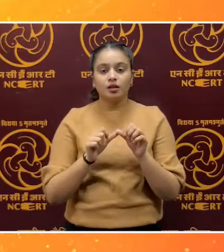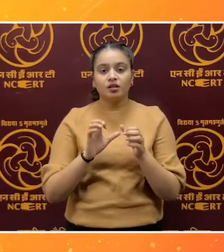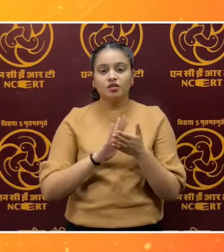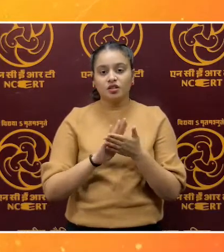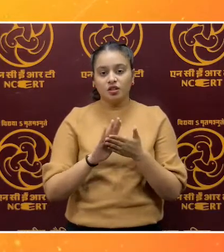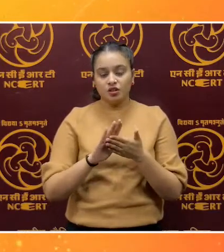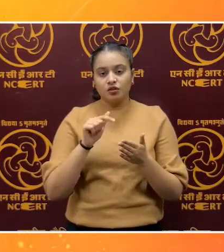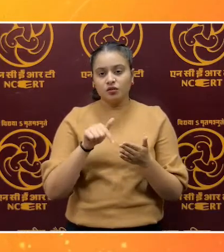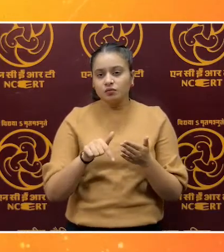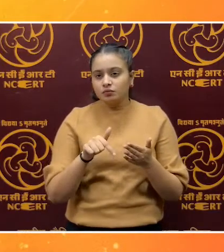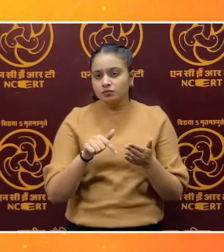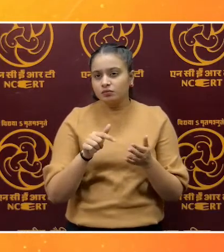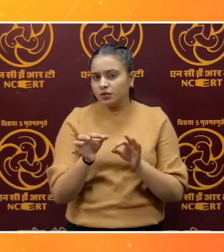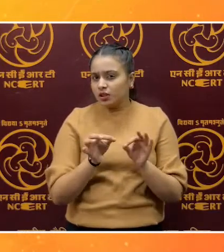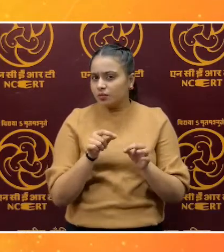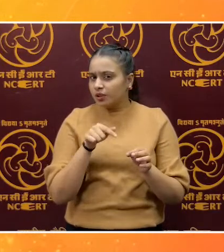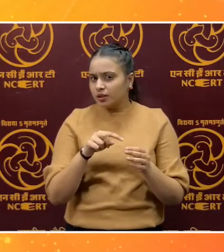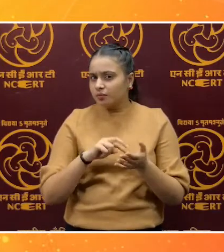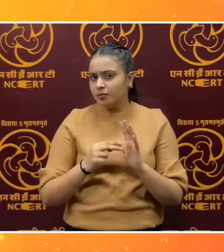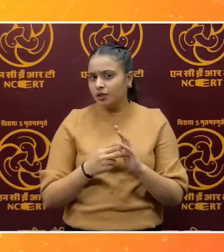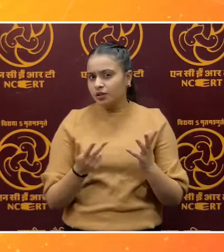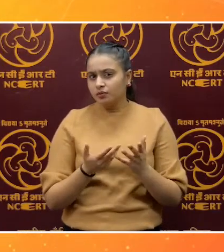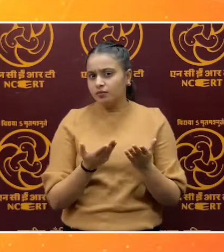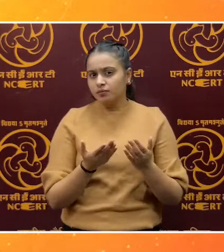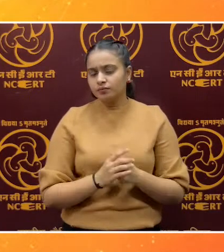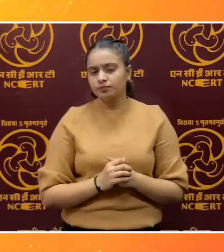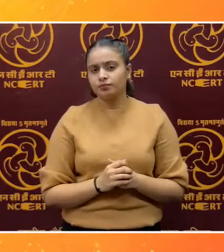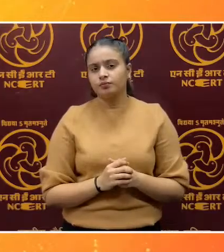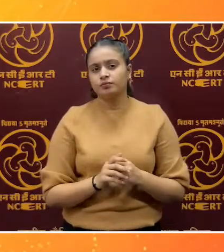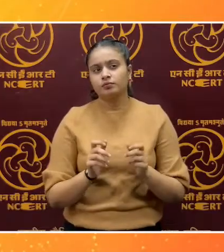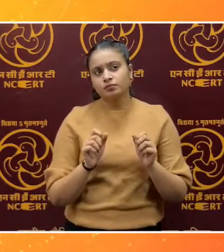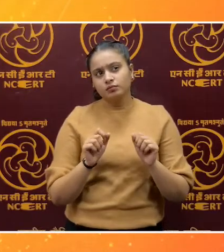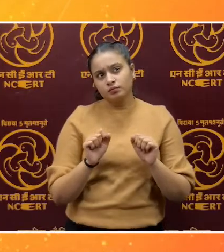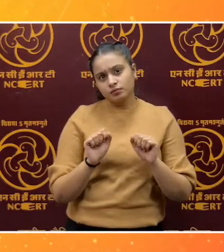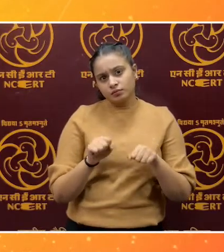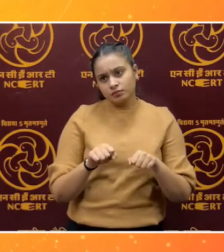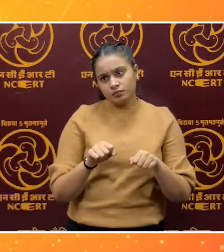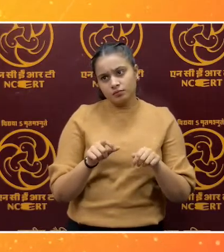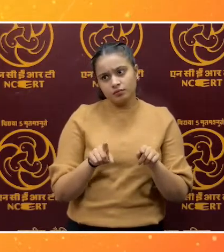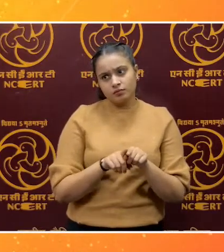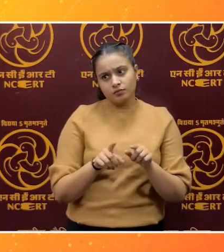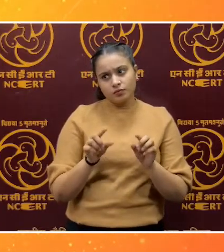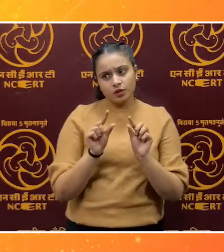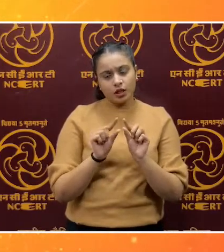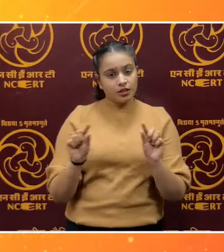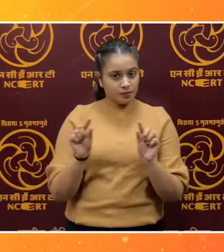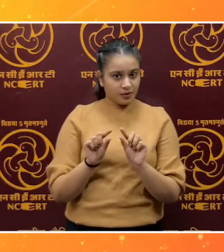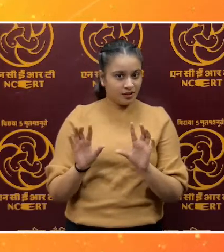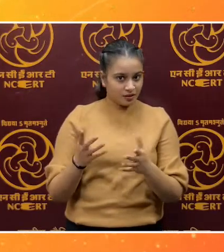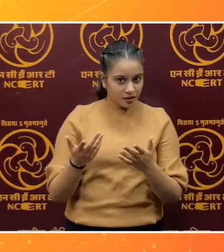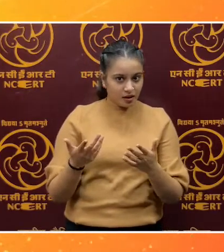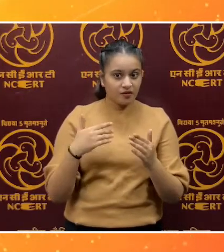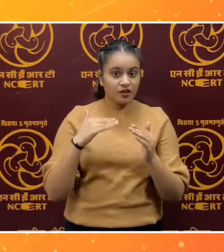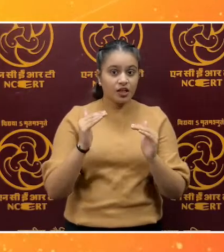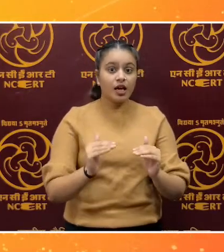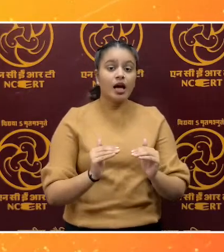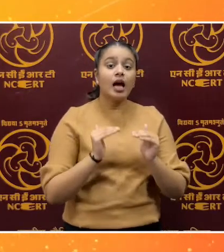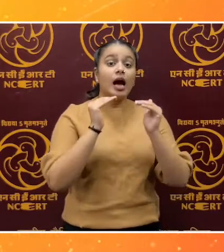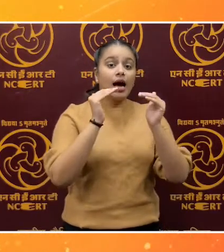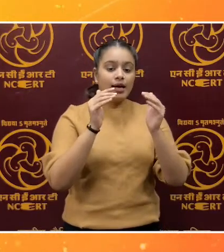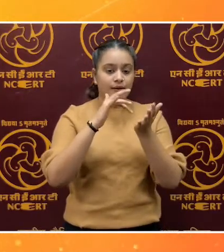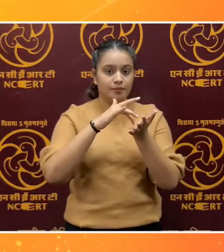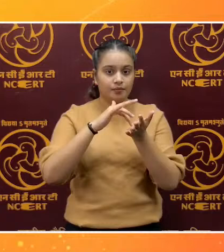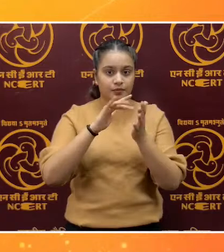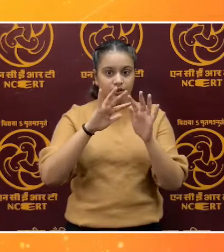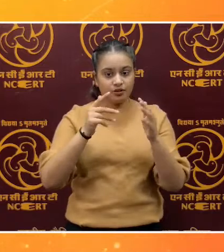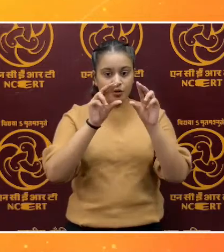you explain what could be the meaning of perch? Yes, so just like the definition mentioned, a high or an elevated place or a